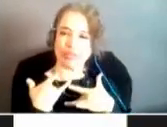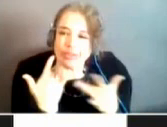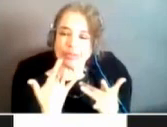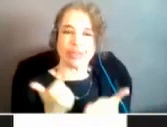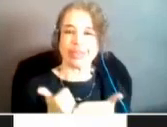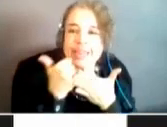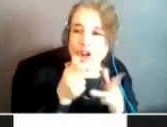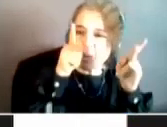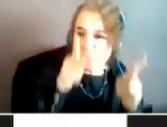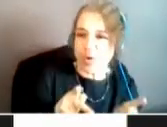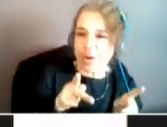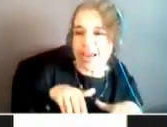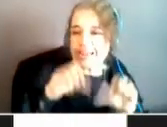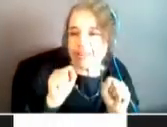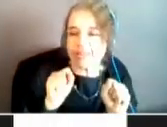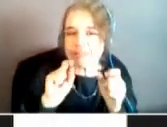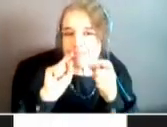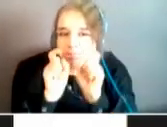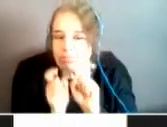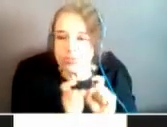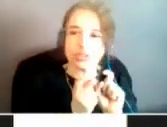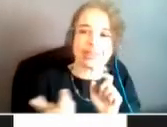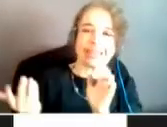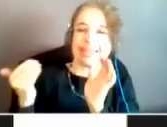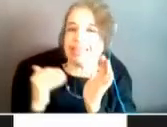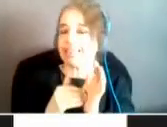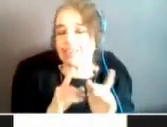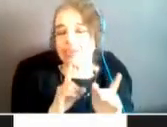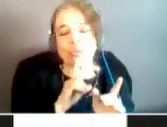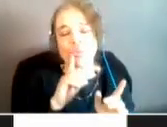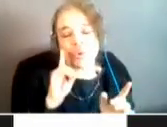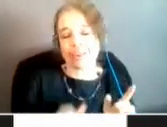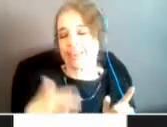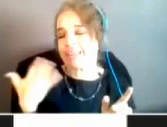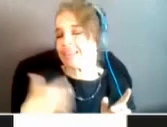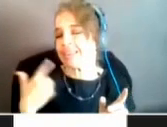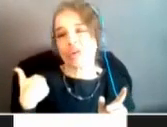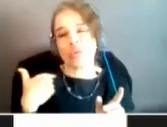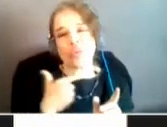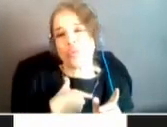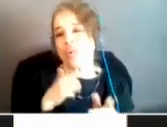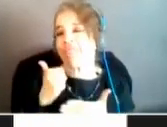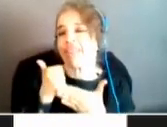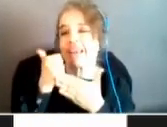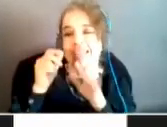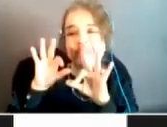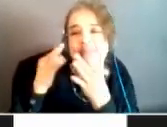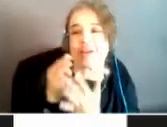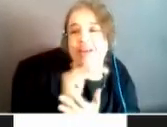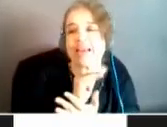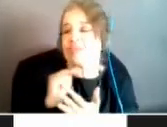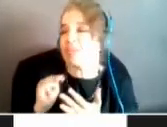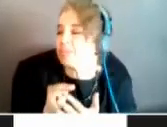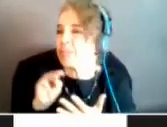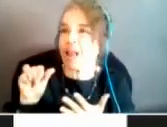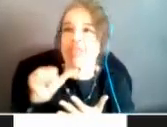attempts to help the person adapt and adjust. And again, that's really, we really got to help family members and, you